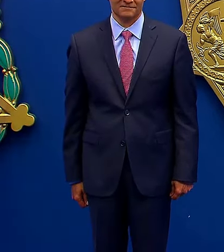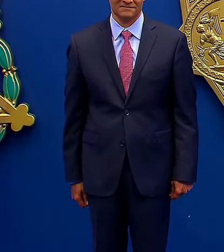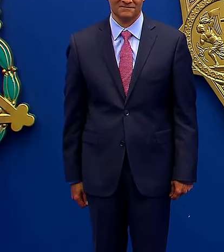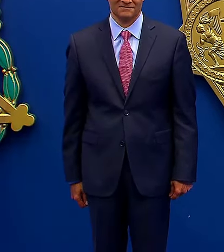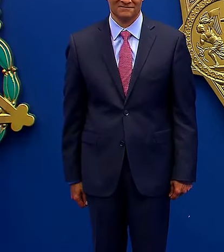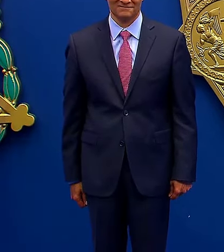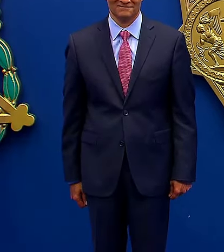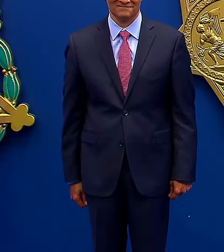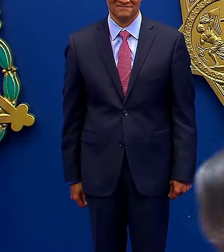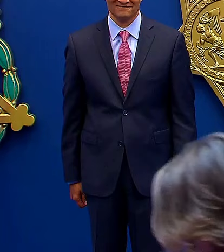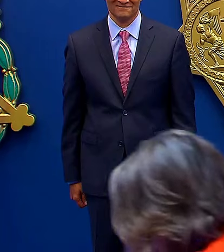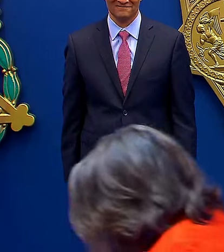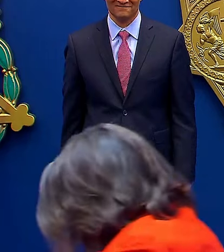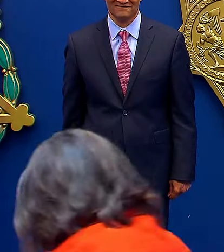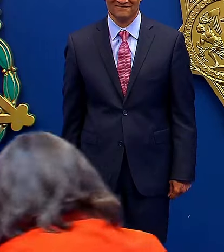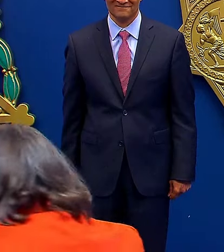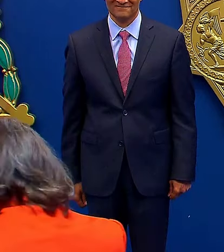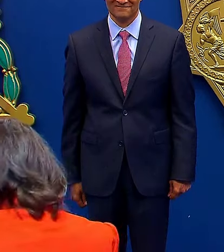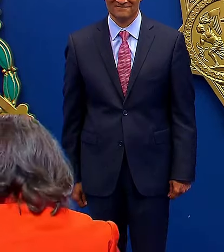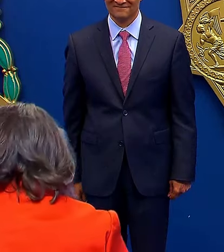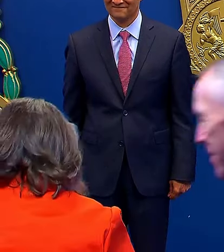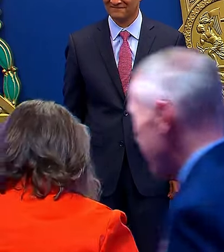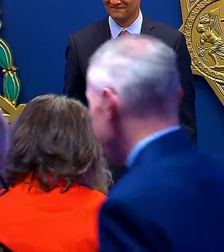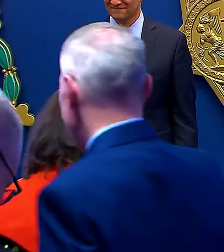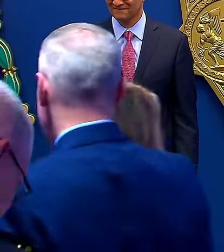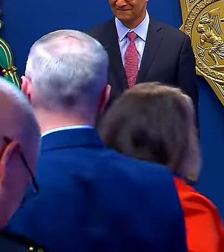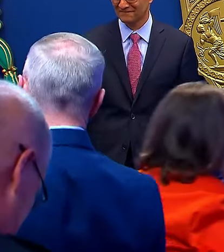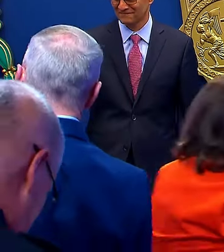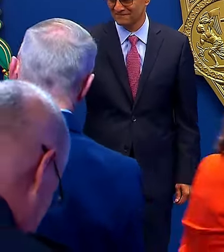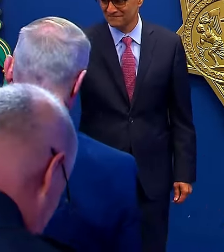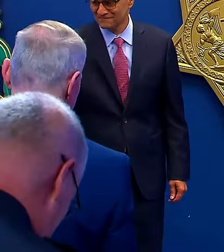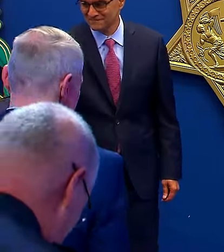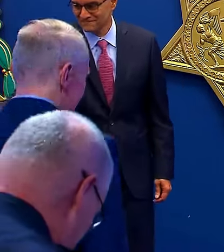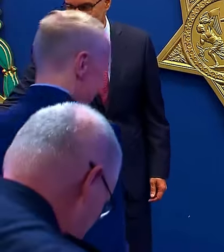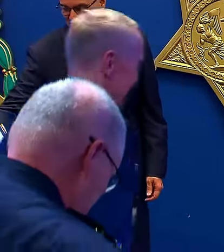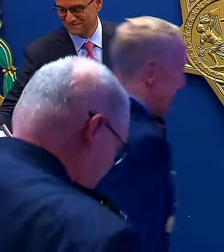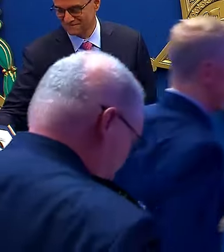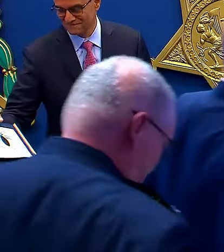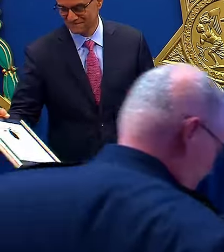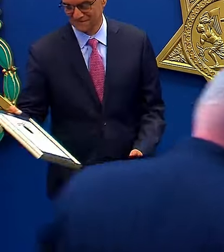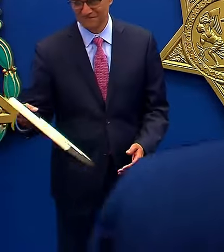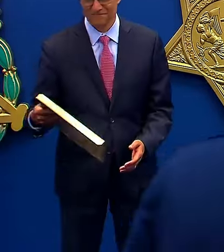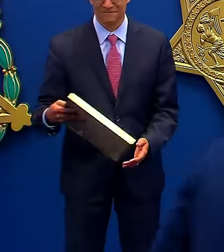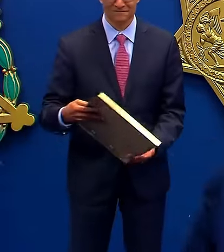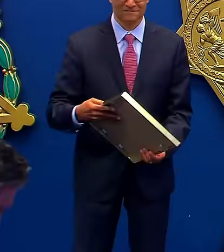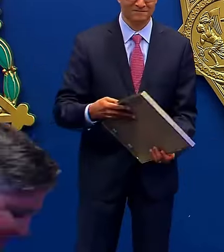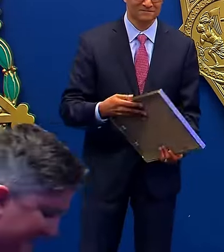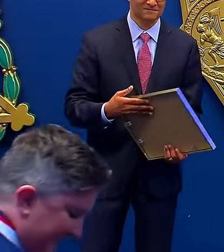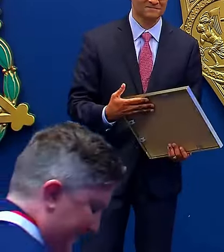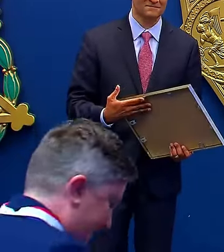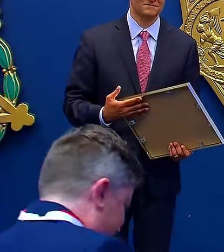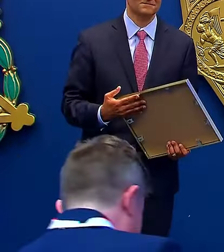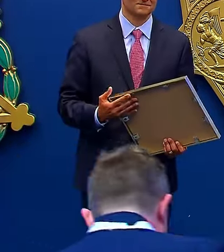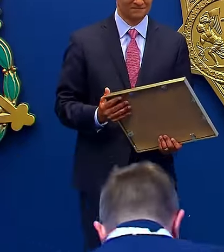We now recognize Rear Admiral Carrie B. Thomas from the United States Coast Guard.